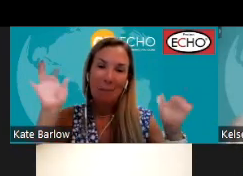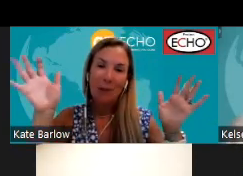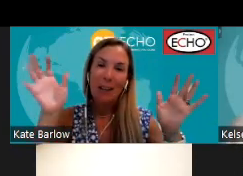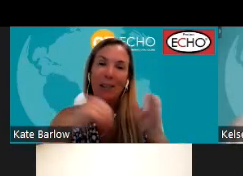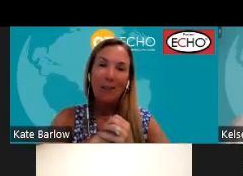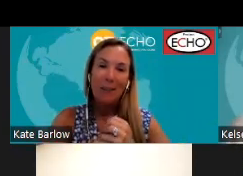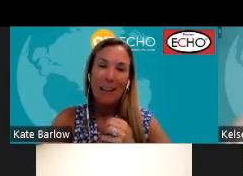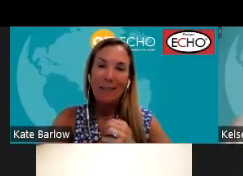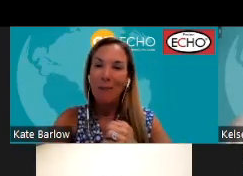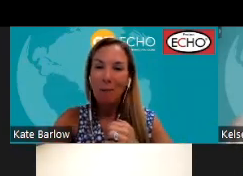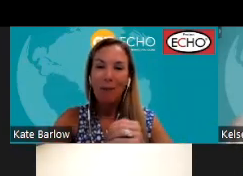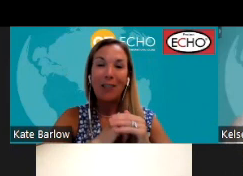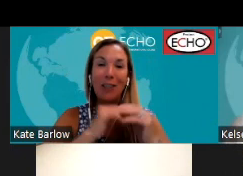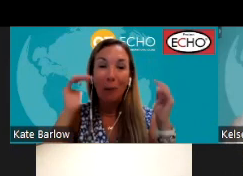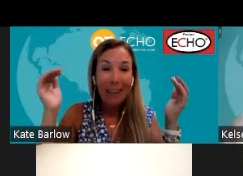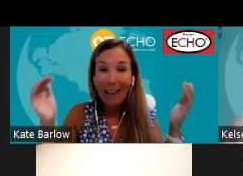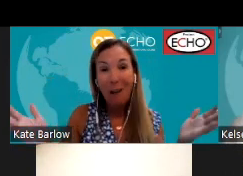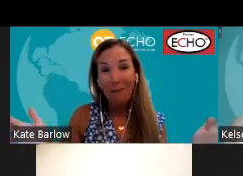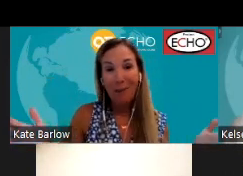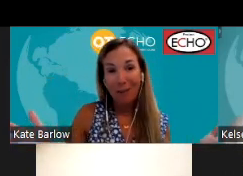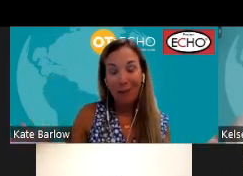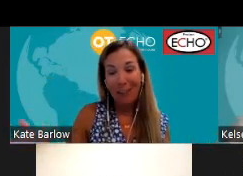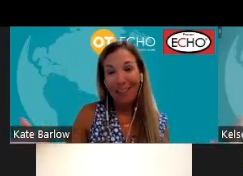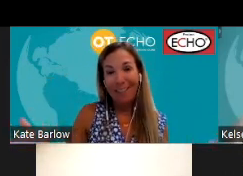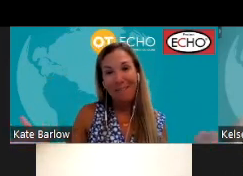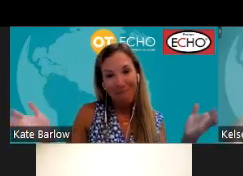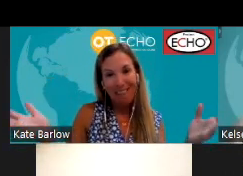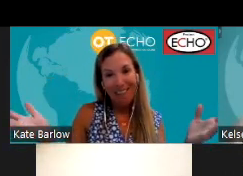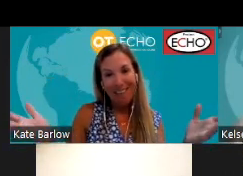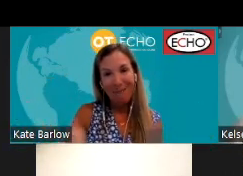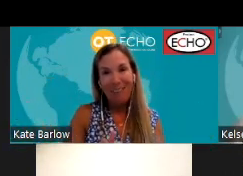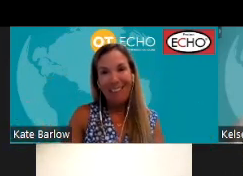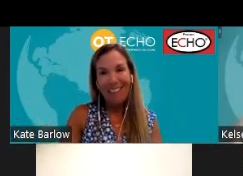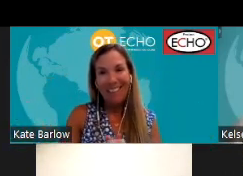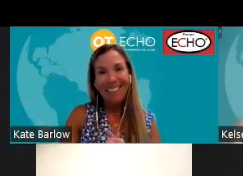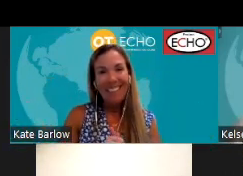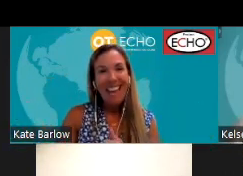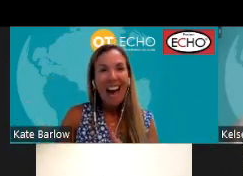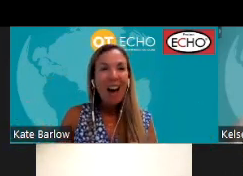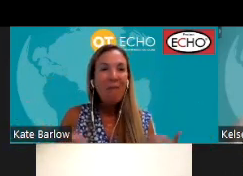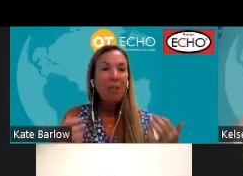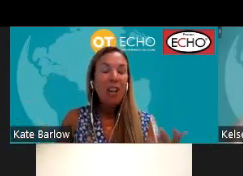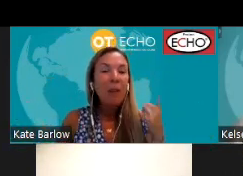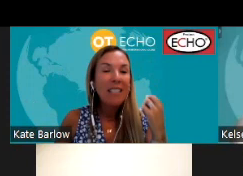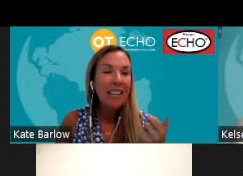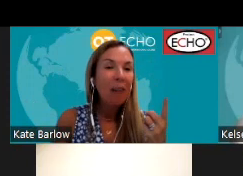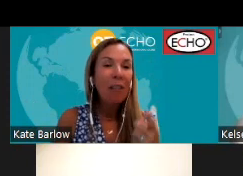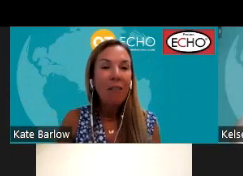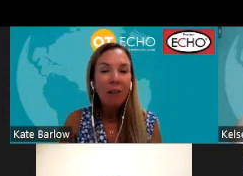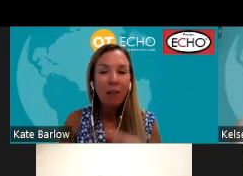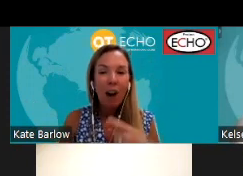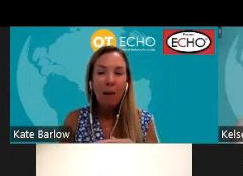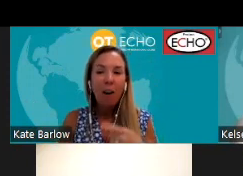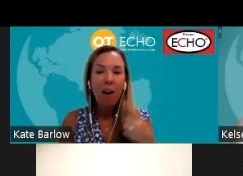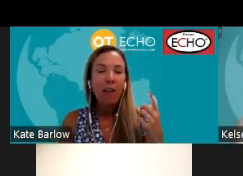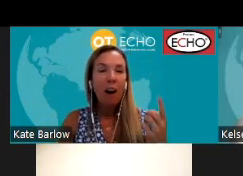really appreciate your enthusiasm for the profession. We can't wait for you to join us. So thank you for being here. Michele, I would love for